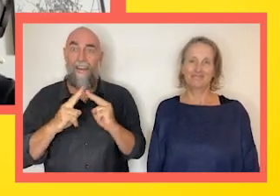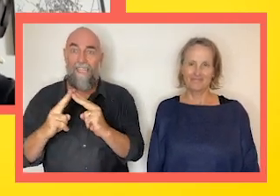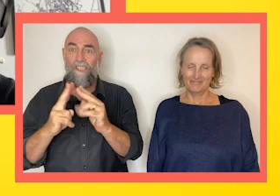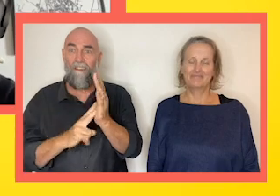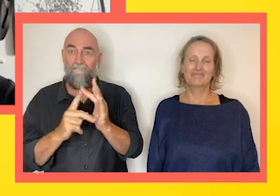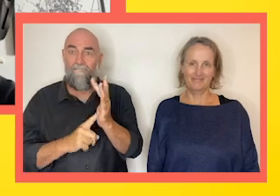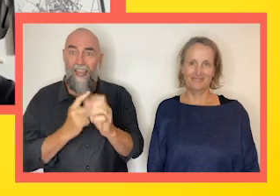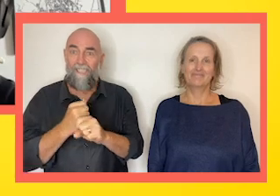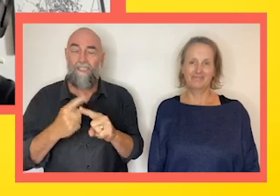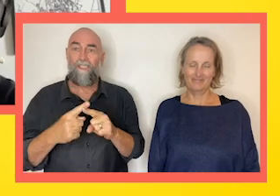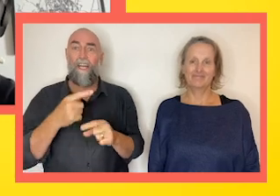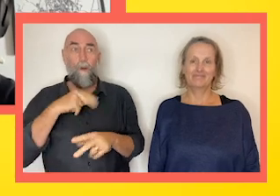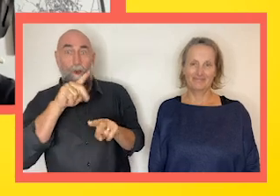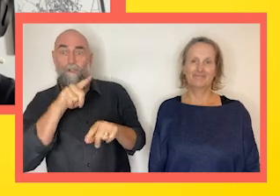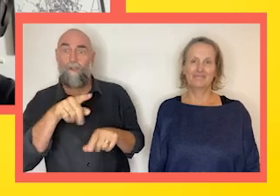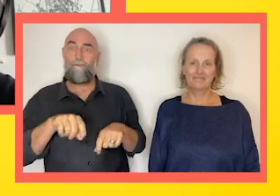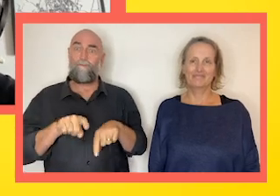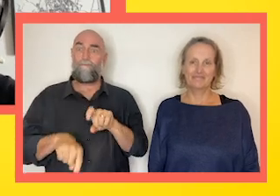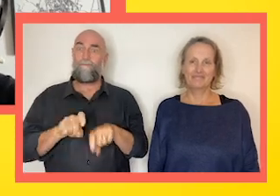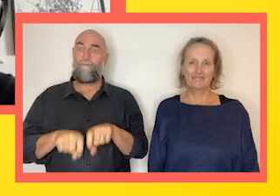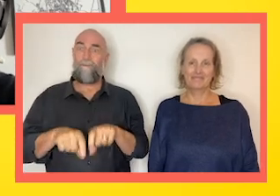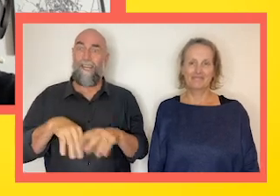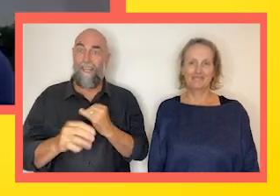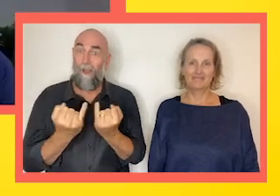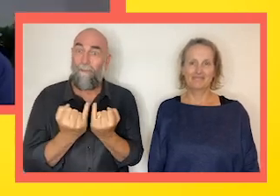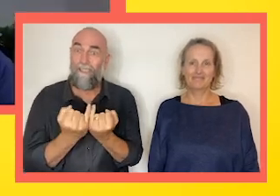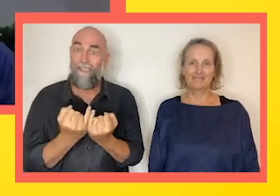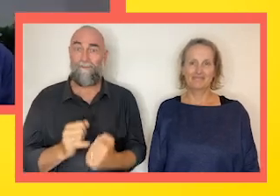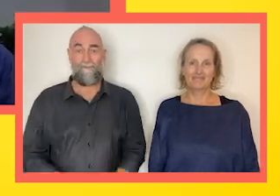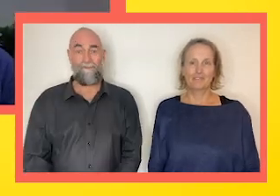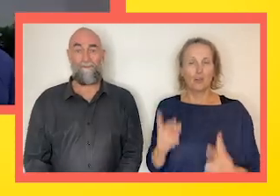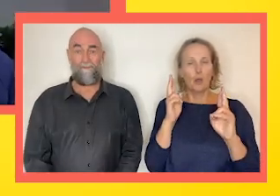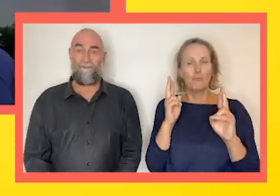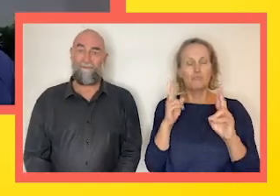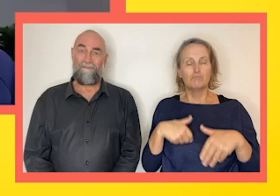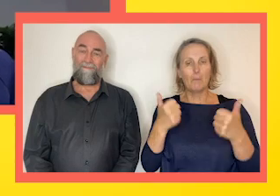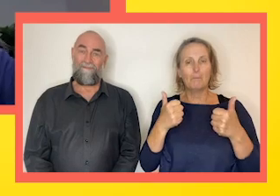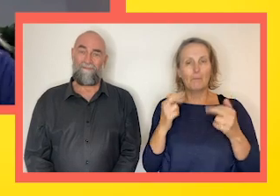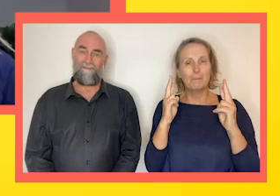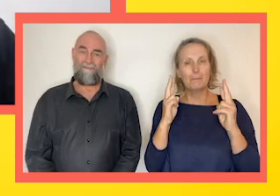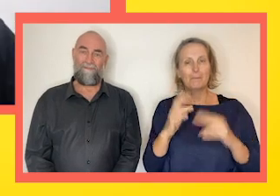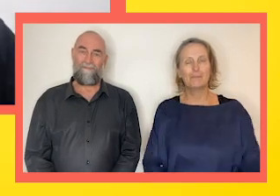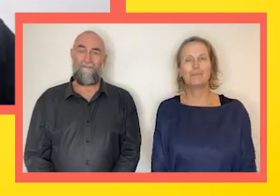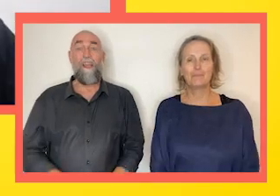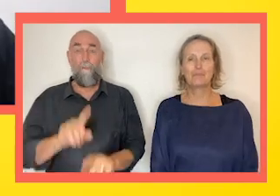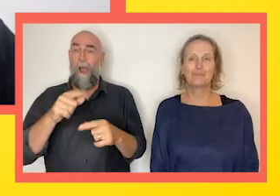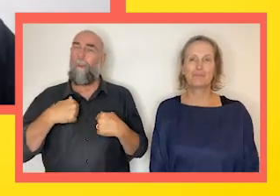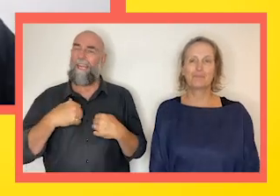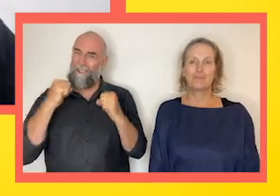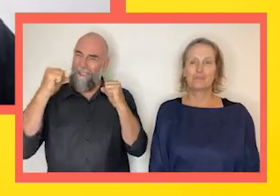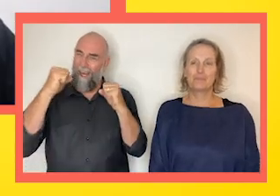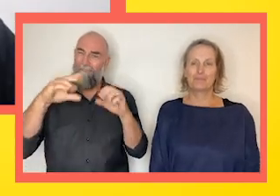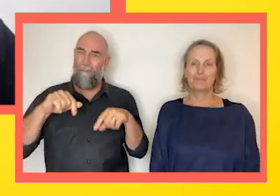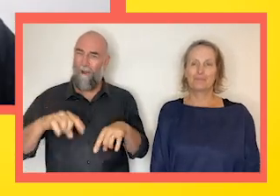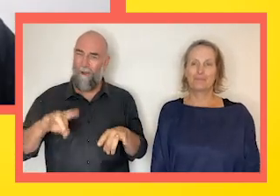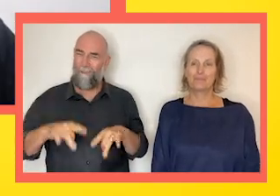cheering you on when you're out there in the comp. Yeah, hopefully, fingers crossed. Well, we're all cheering you on from back